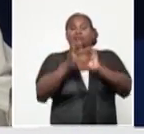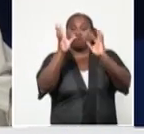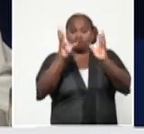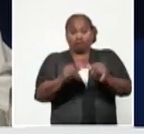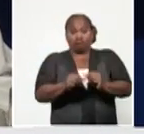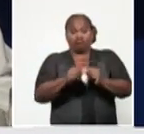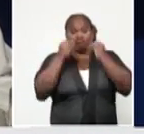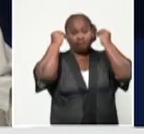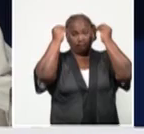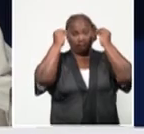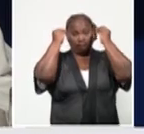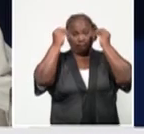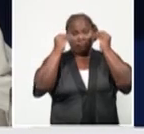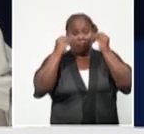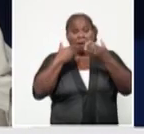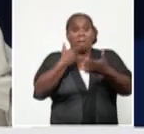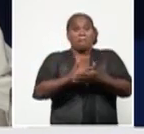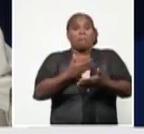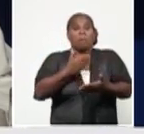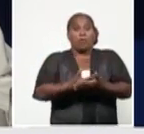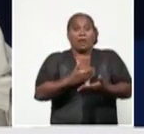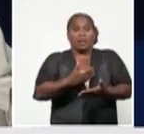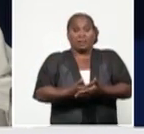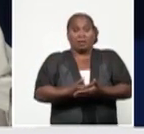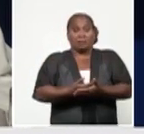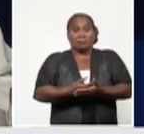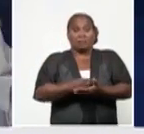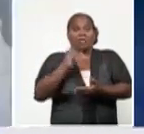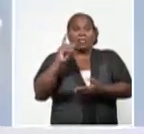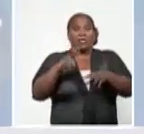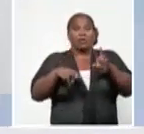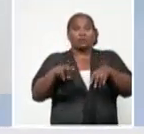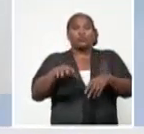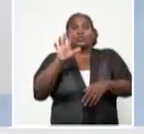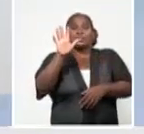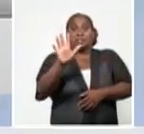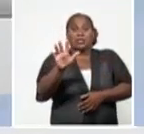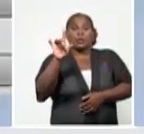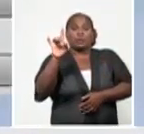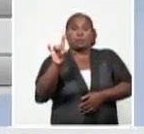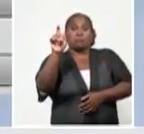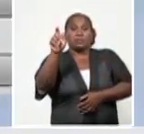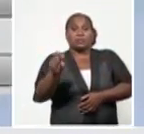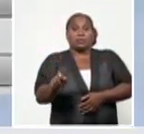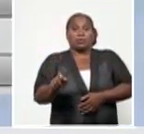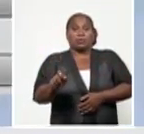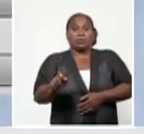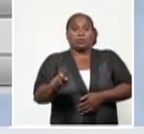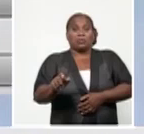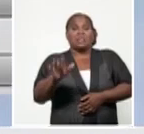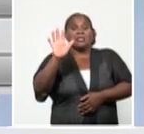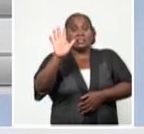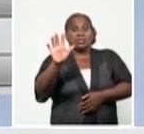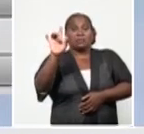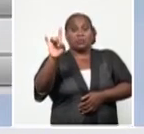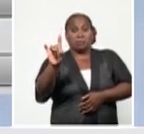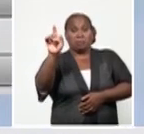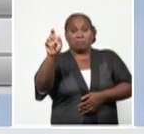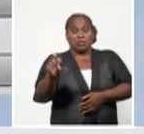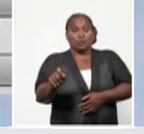Of the samples processed, 59 tested positive for SARS-CoV-2